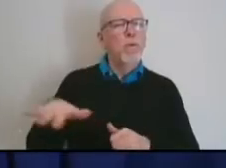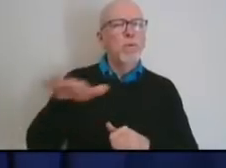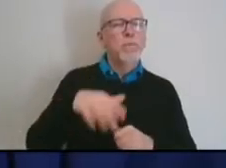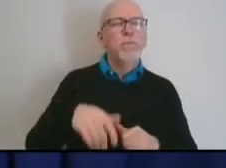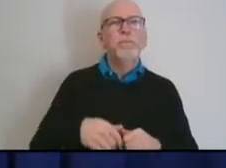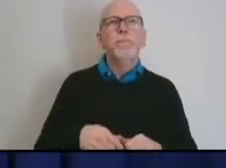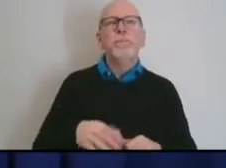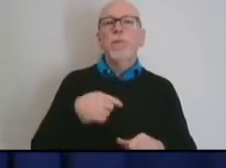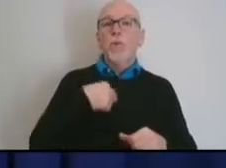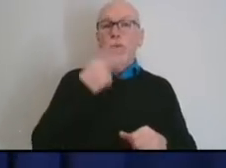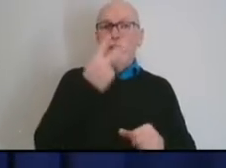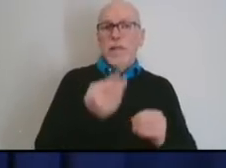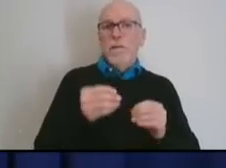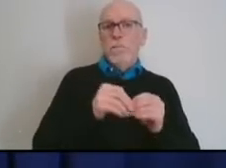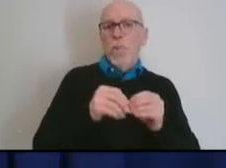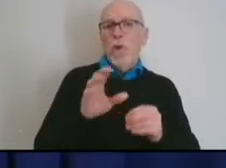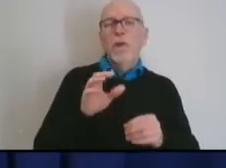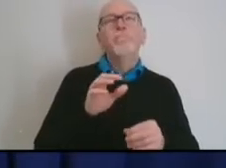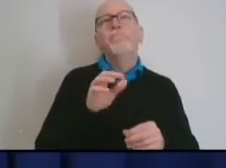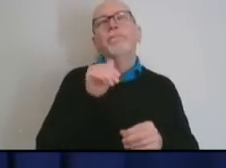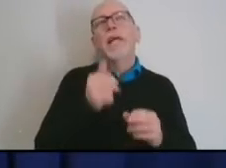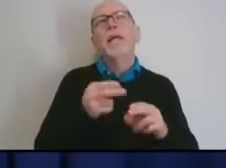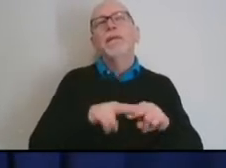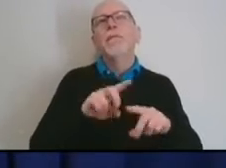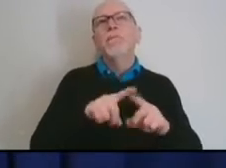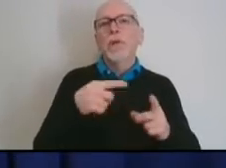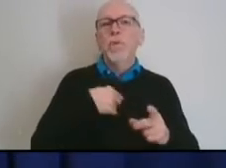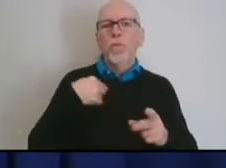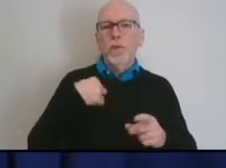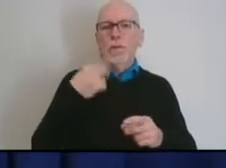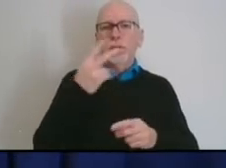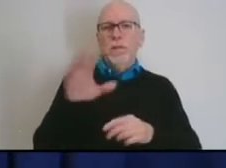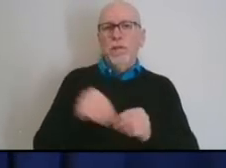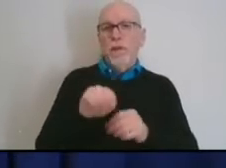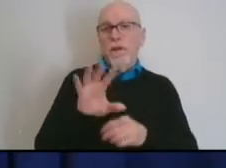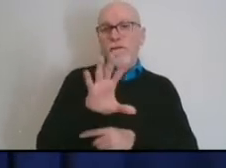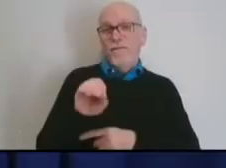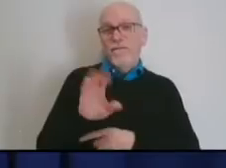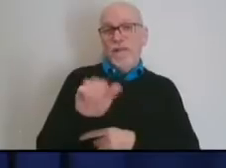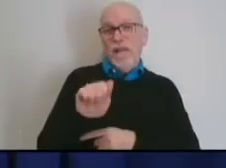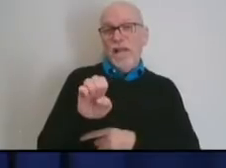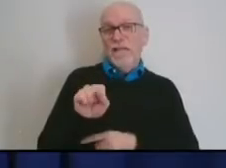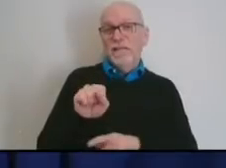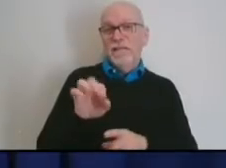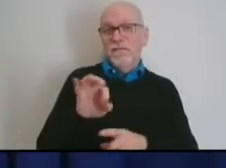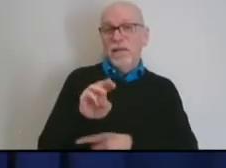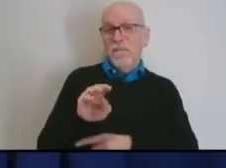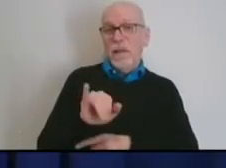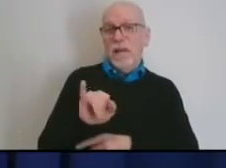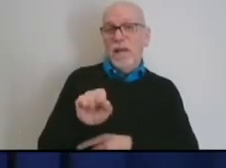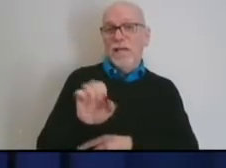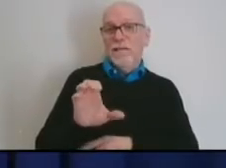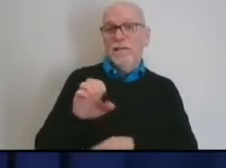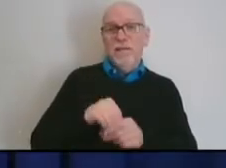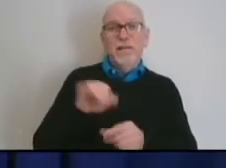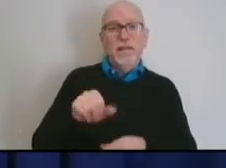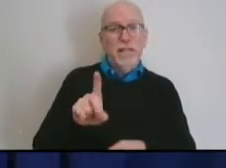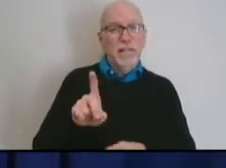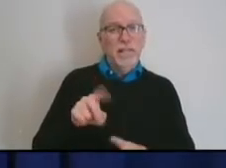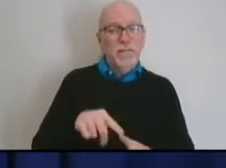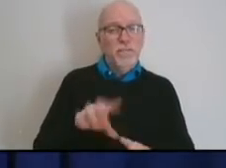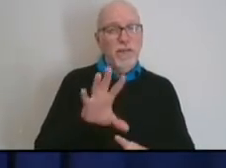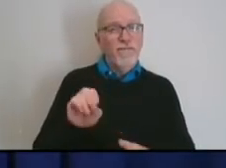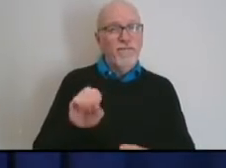say an increased number of cases. We have had and certified 50 total cases of MIS-C in the state of Indiana. There were